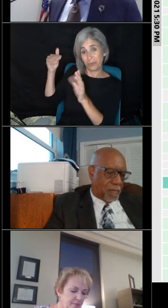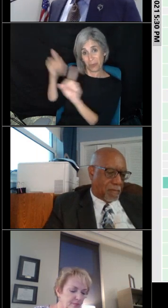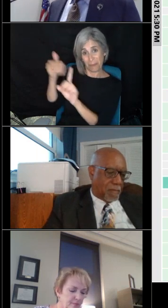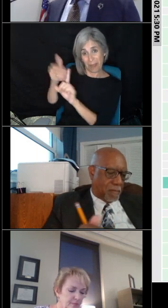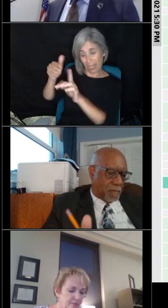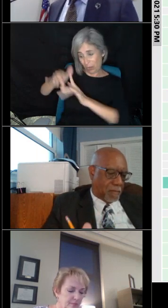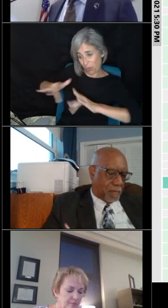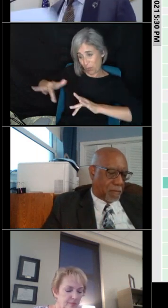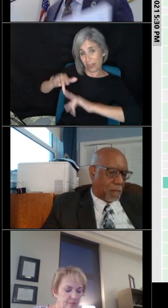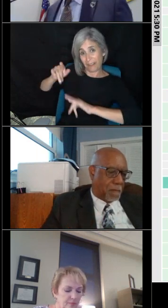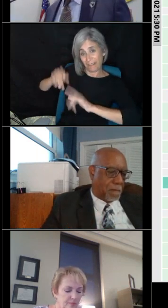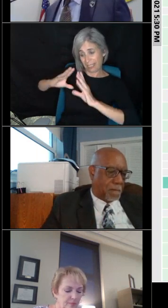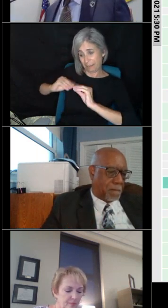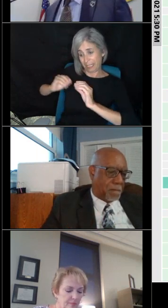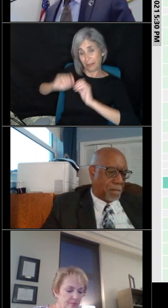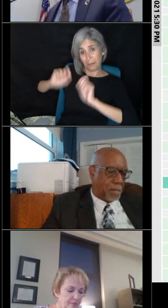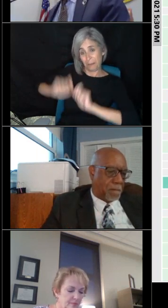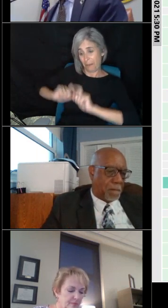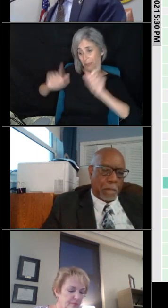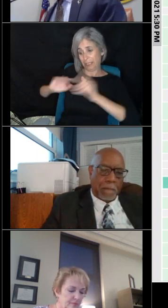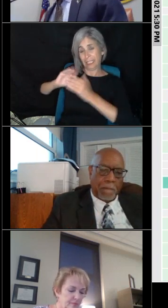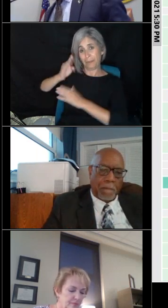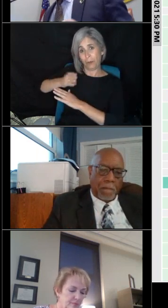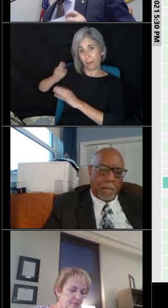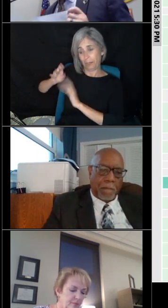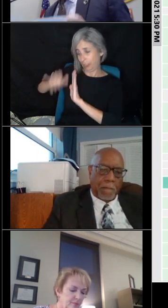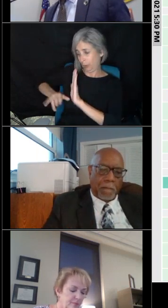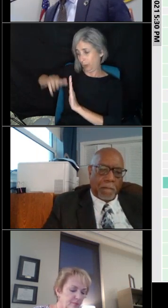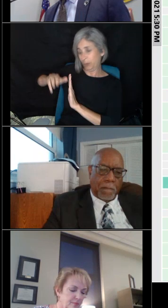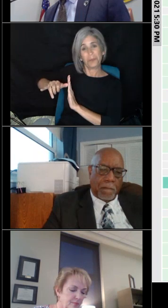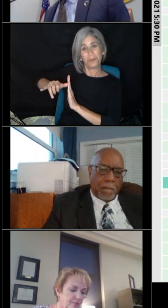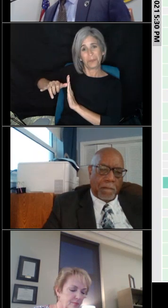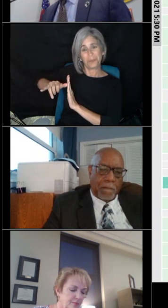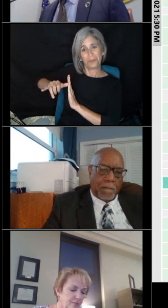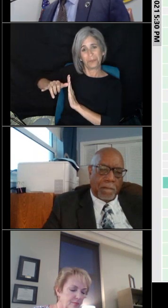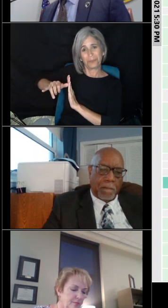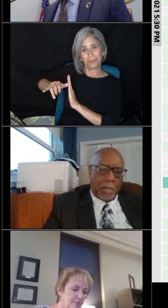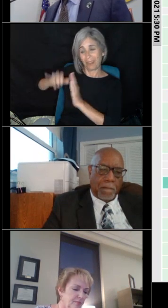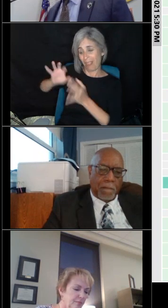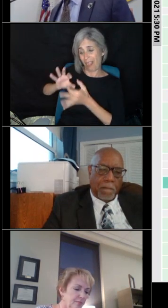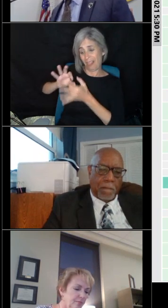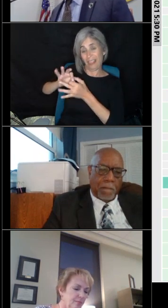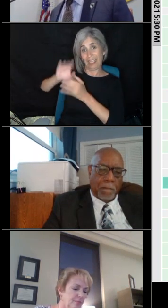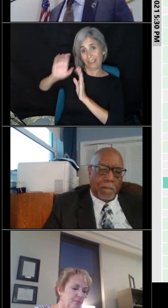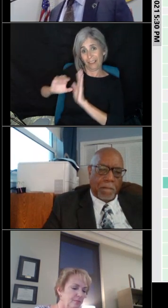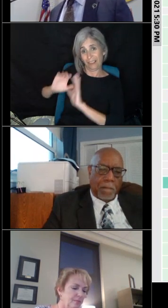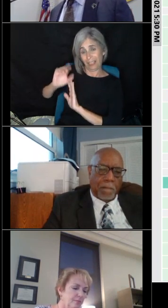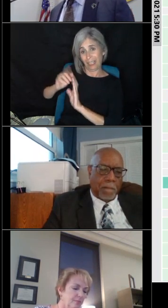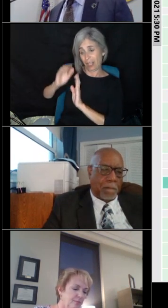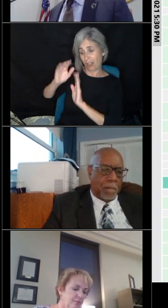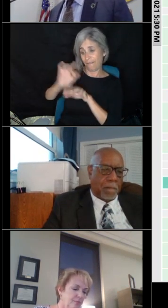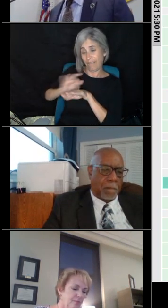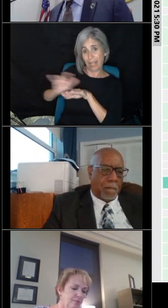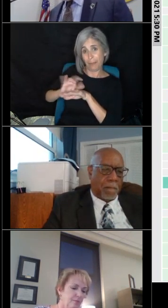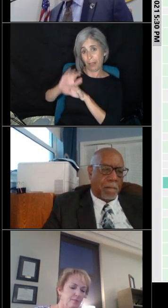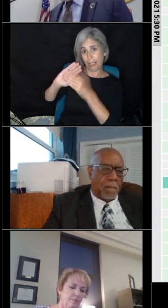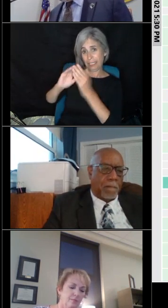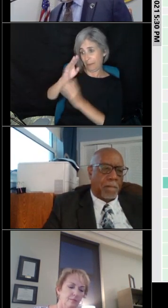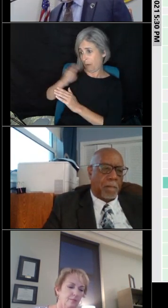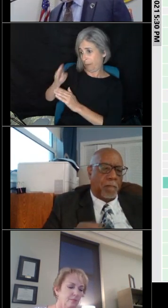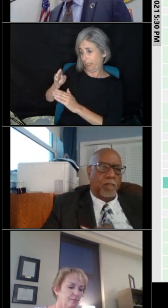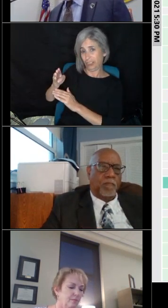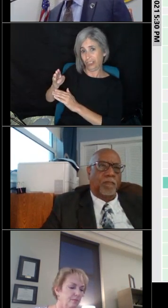recorded version of the session will be posted to the City of Boynton Beach's YouTube channel. Links to that channel are available on the City of Boynton Beach's website